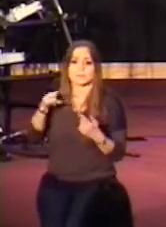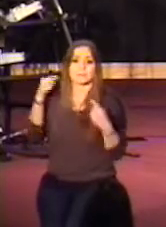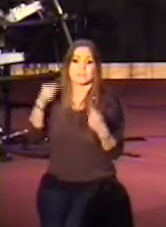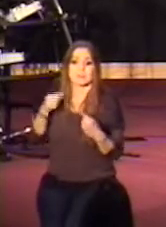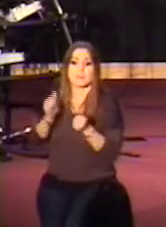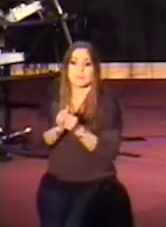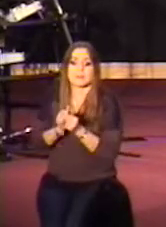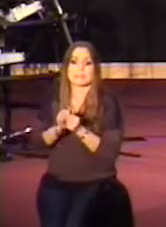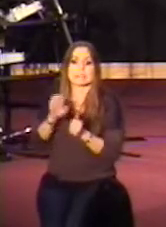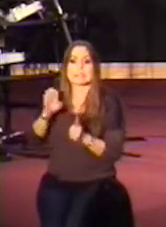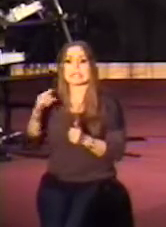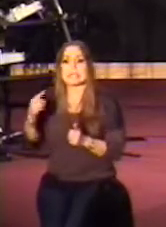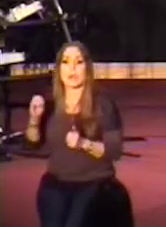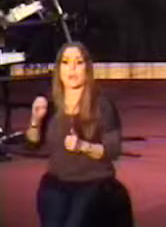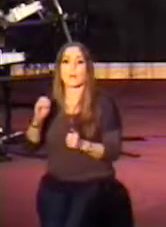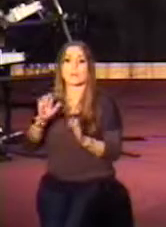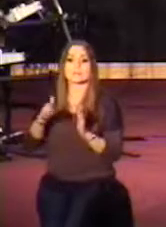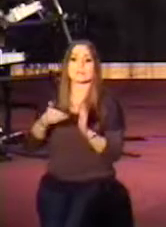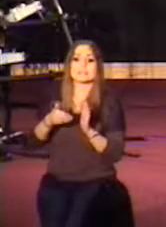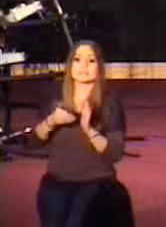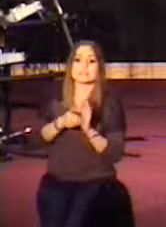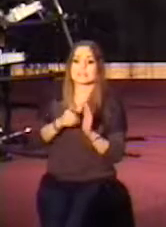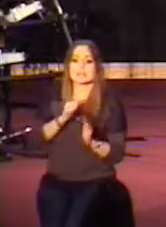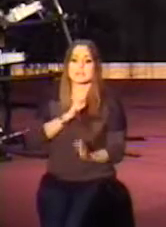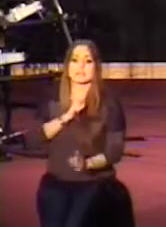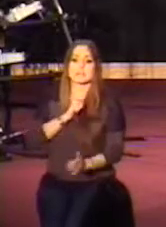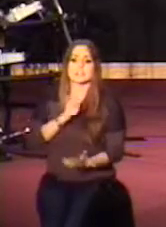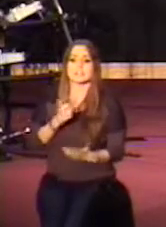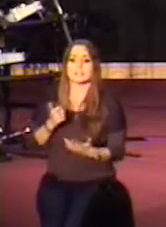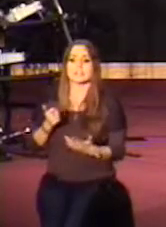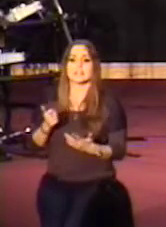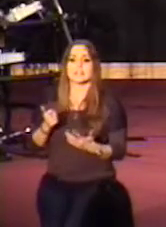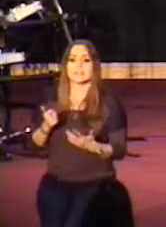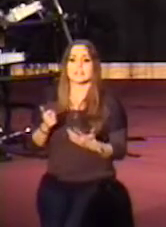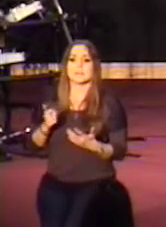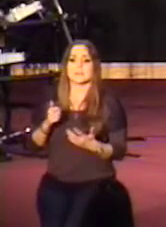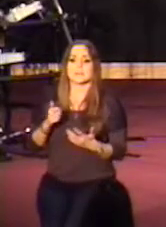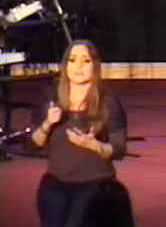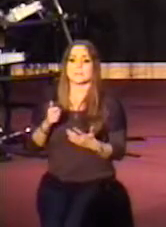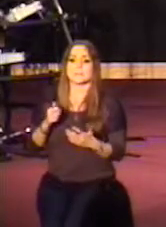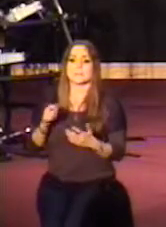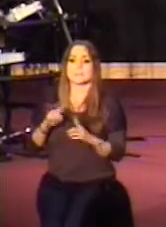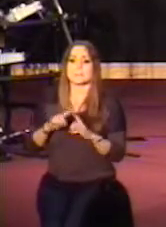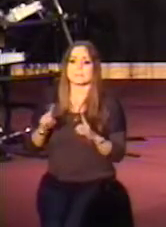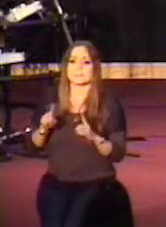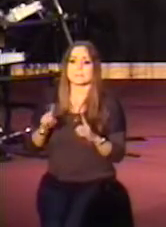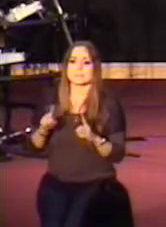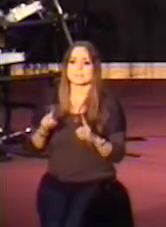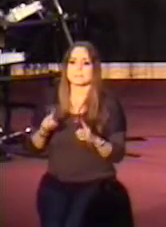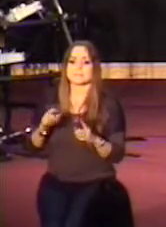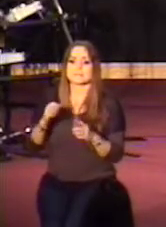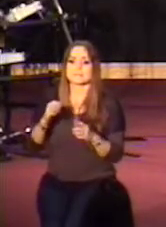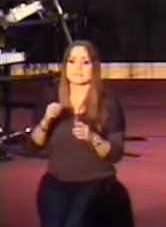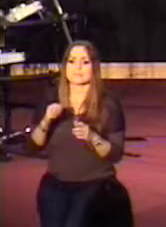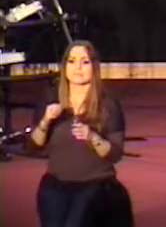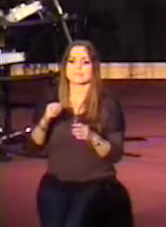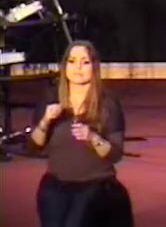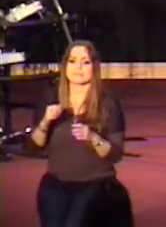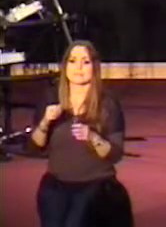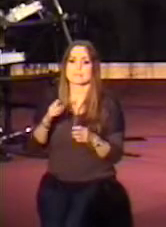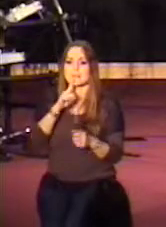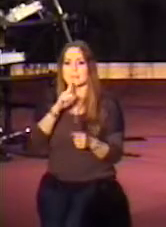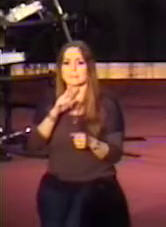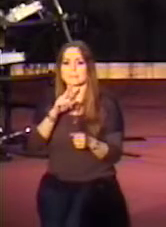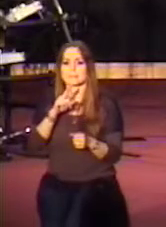or ego or self-centeredness. We all do that. But we must make the resolve. True healing comes with